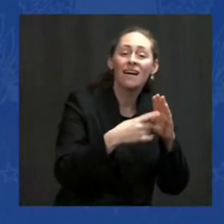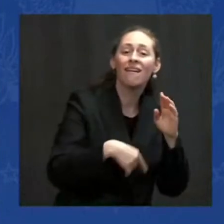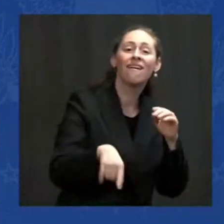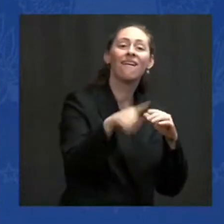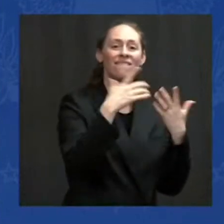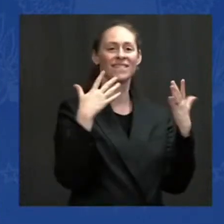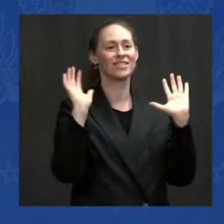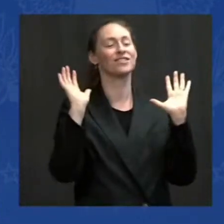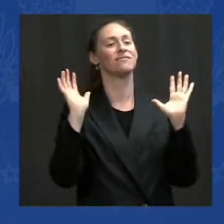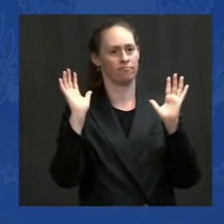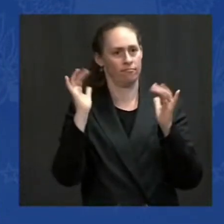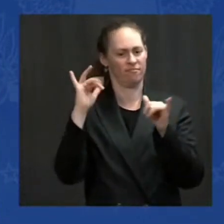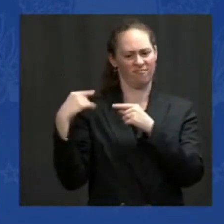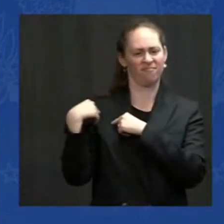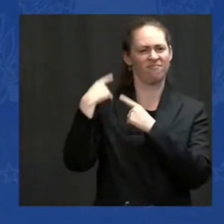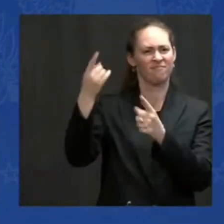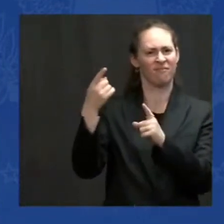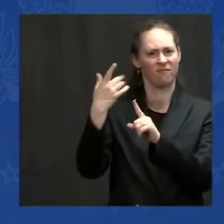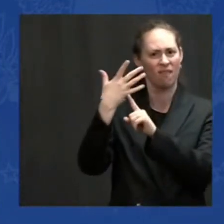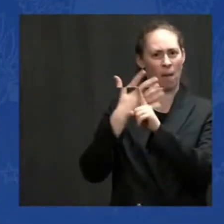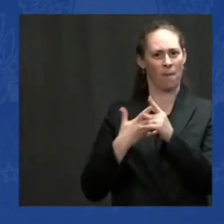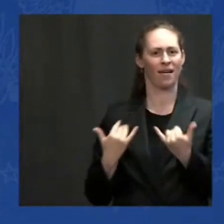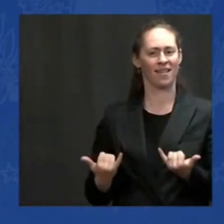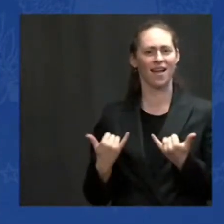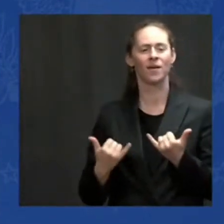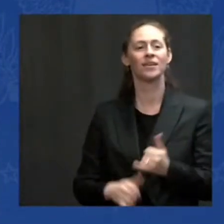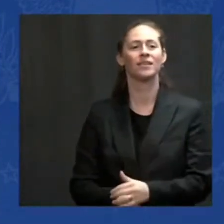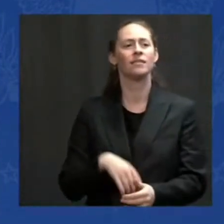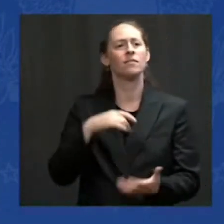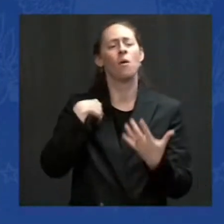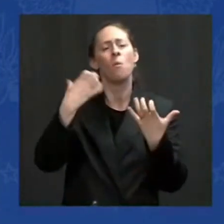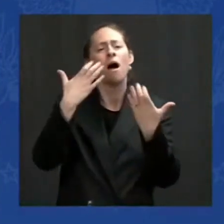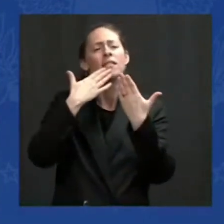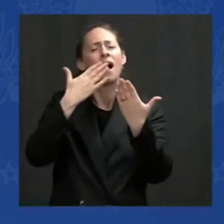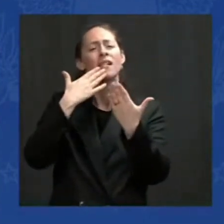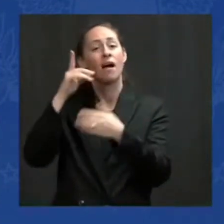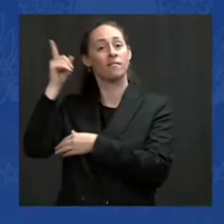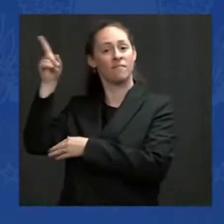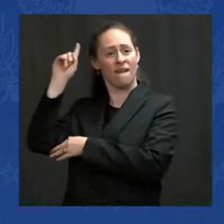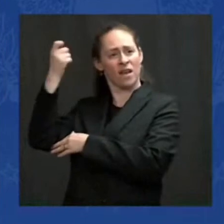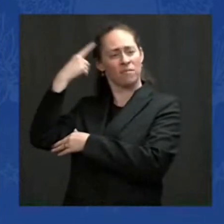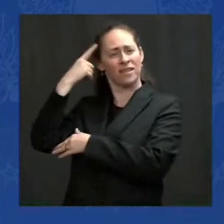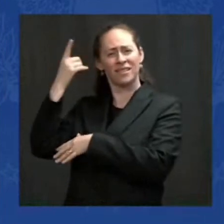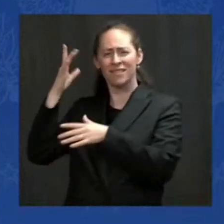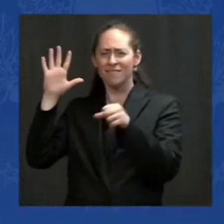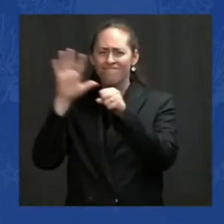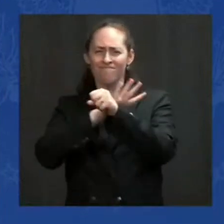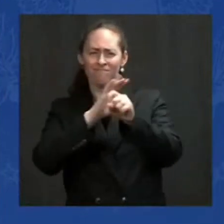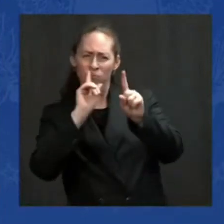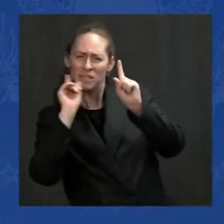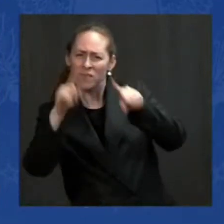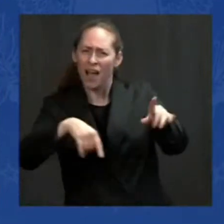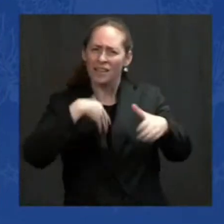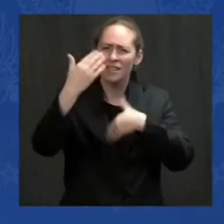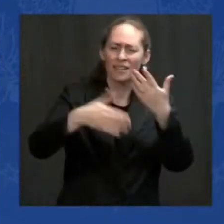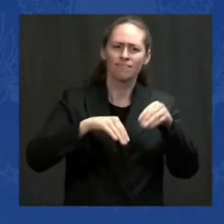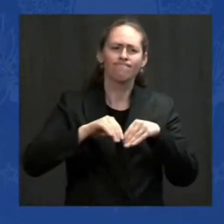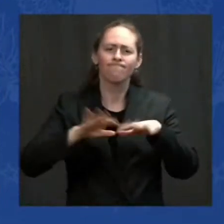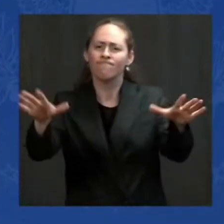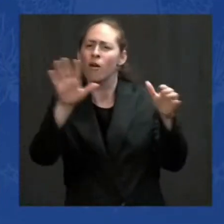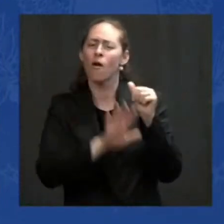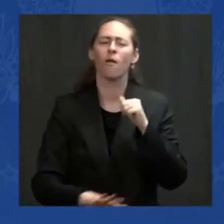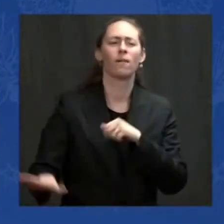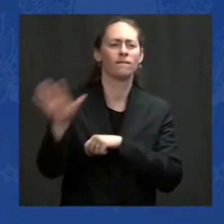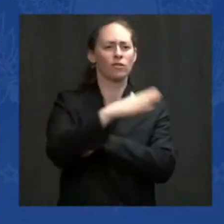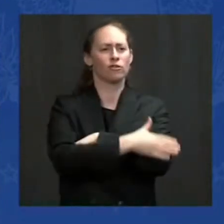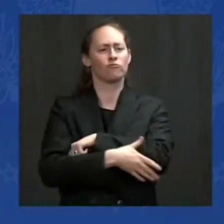5 months, thanks to our whole-of-government effort and the hard work of local leaders and communities across the country,